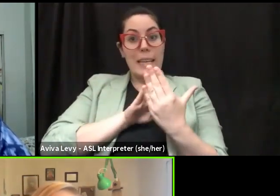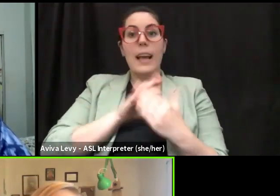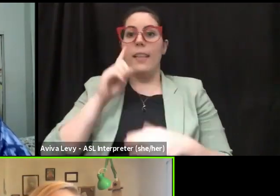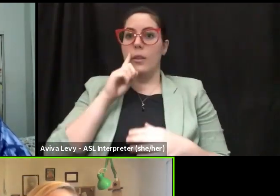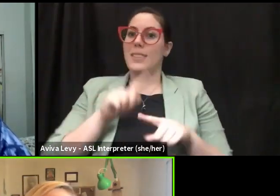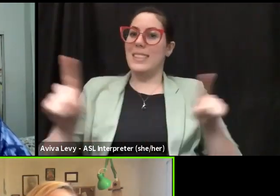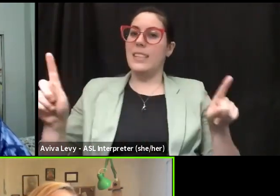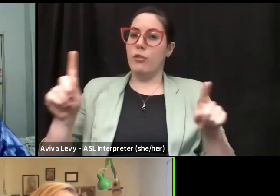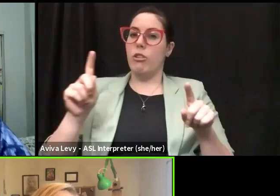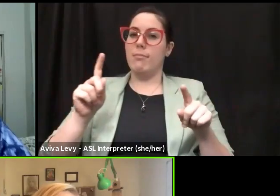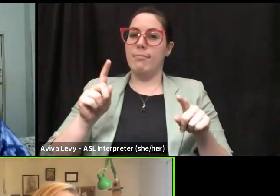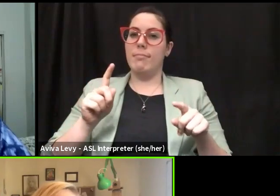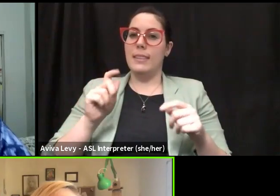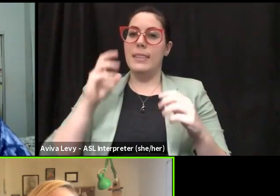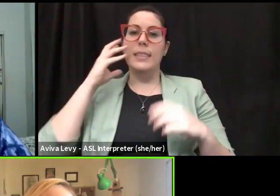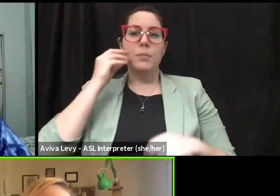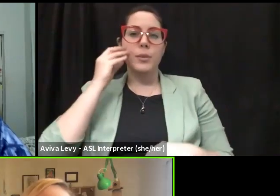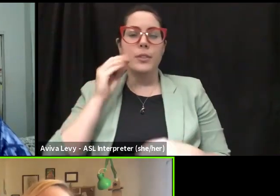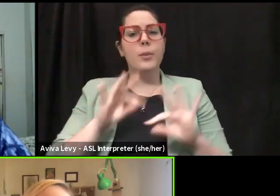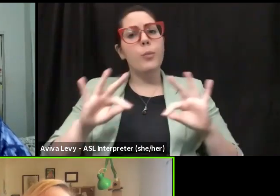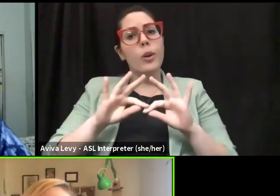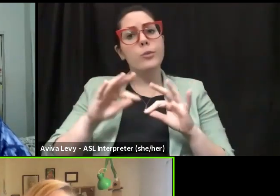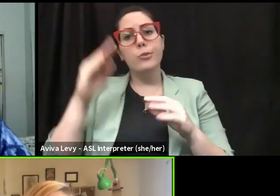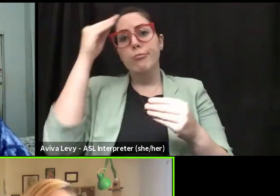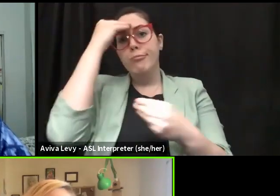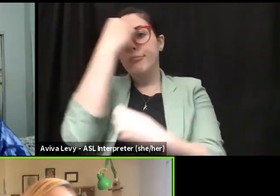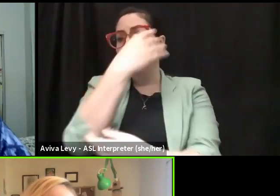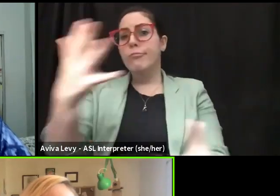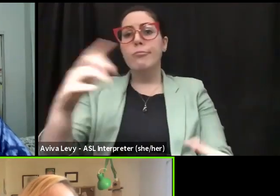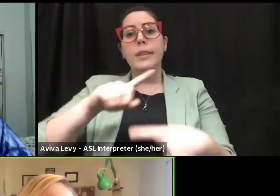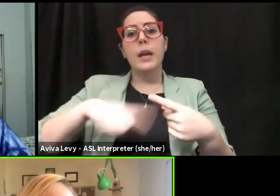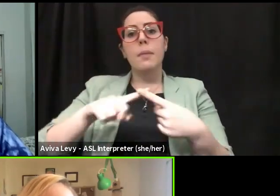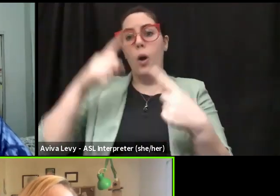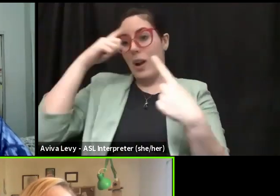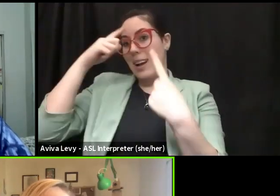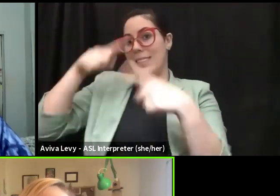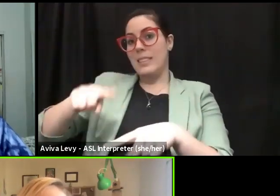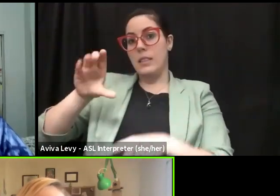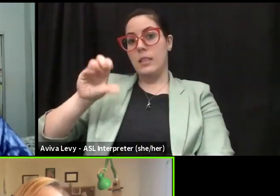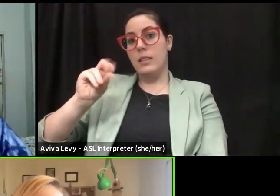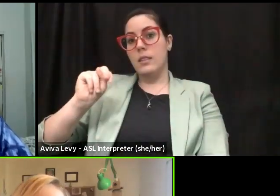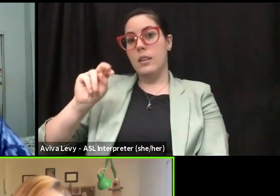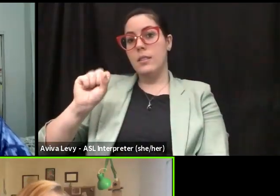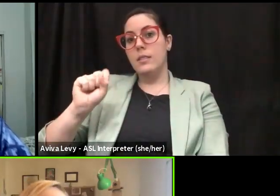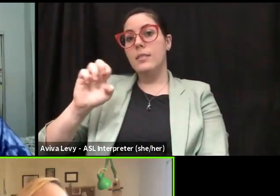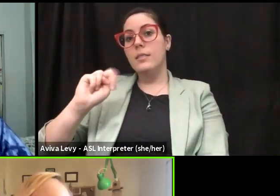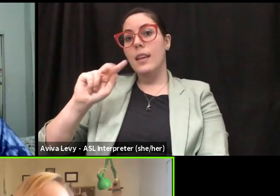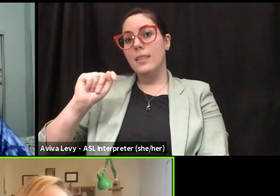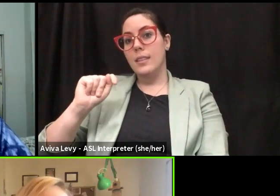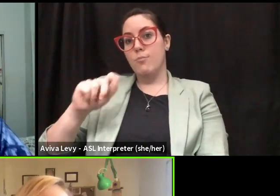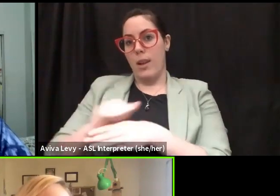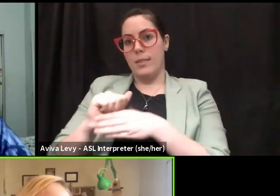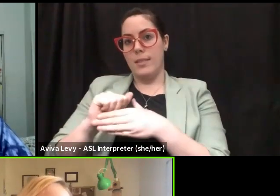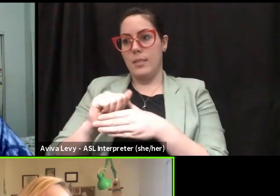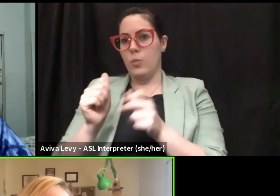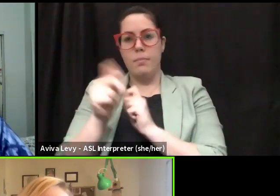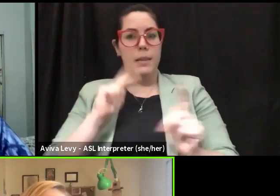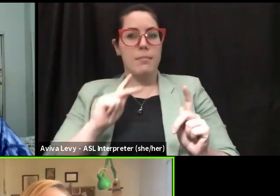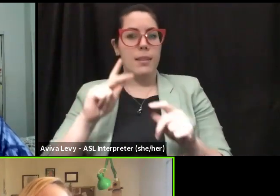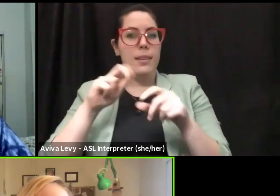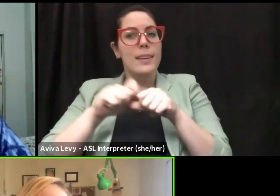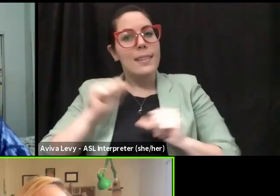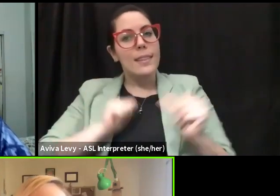to making information about consent practices that directors can use in their rooms more accessible, so we can still do some learning and growing